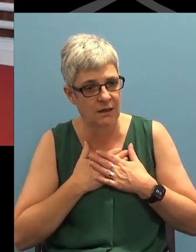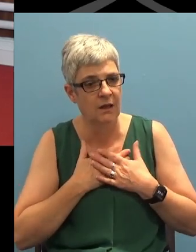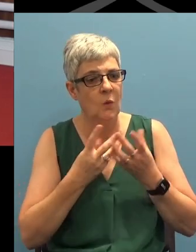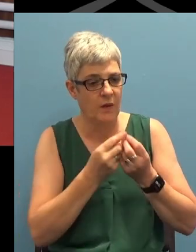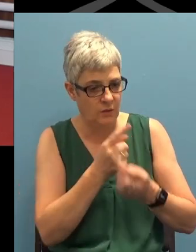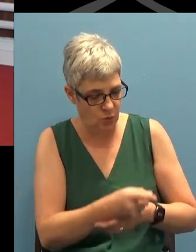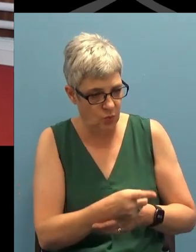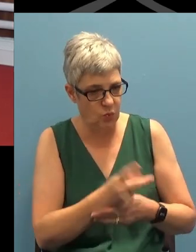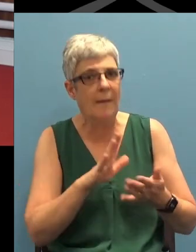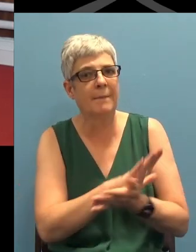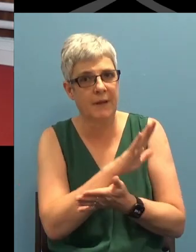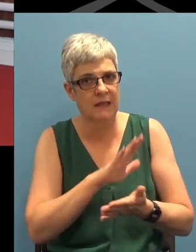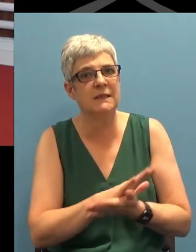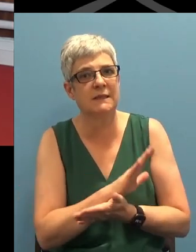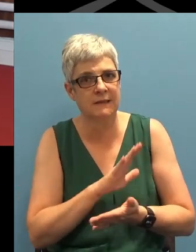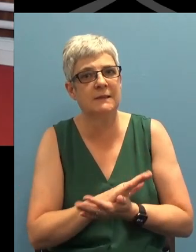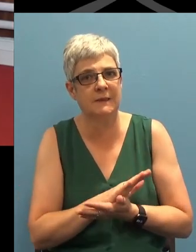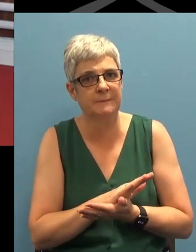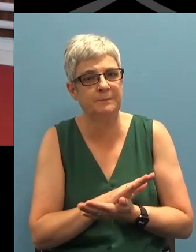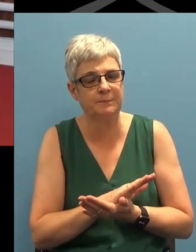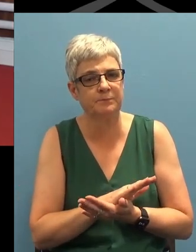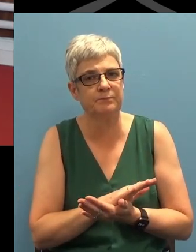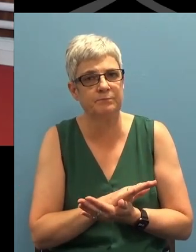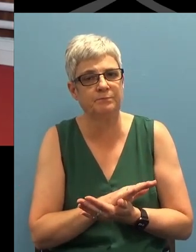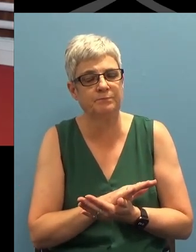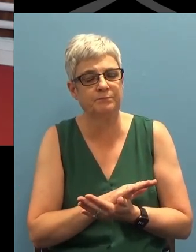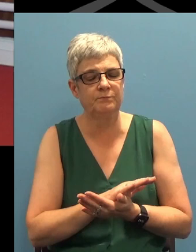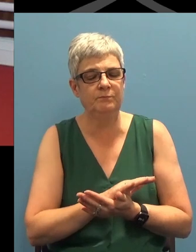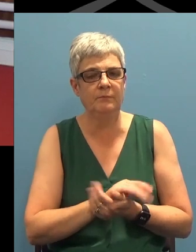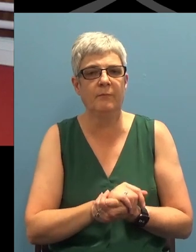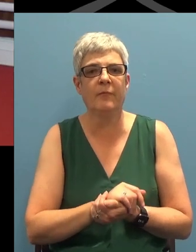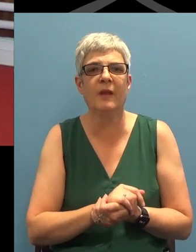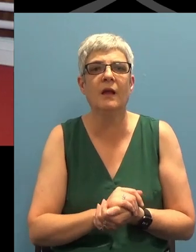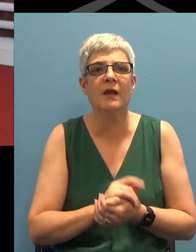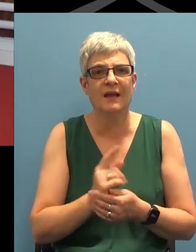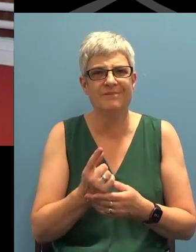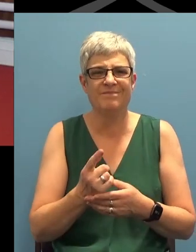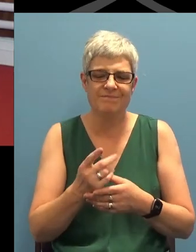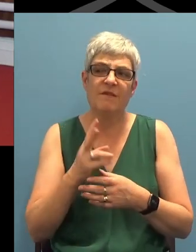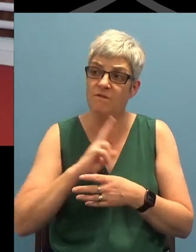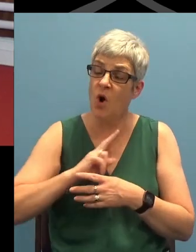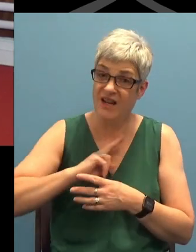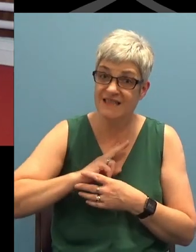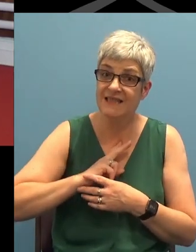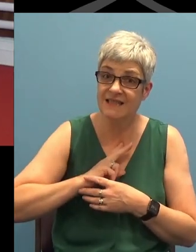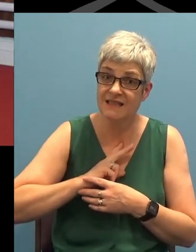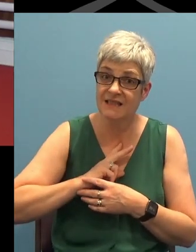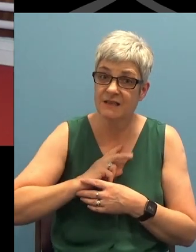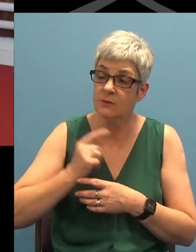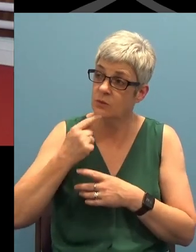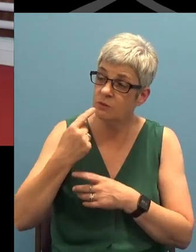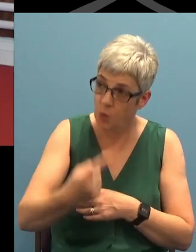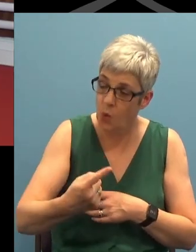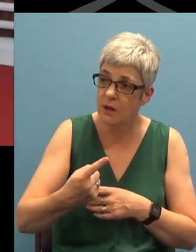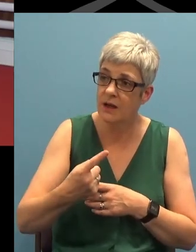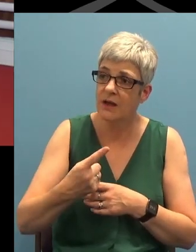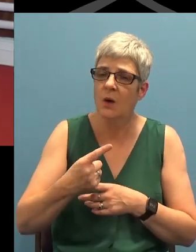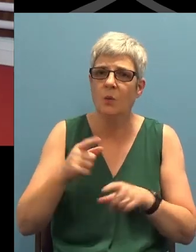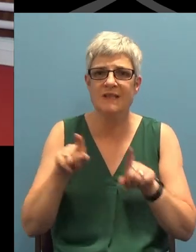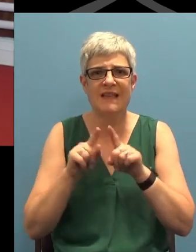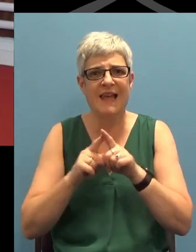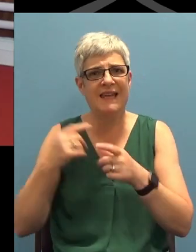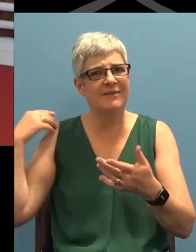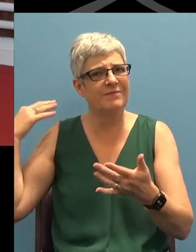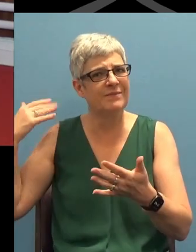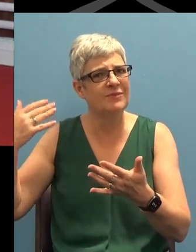With you I am well pleased." And these That voice, when it spoke, was an echo of